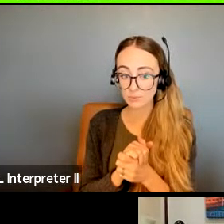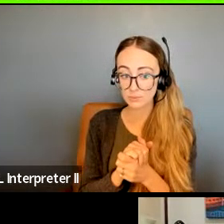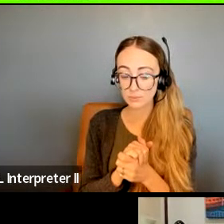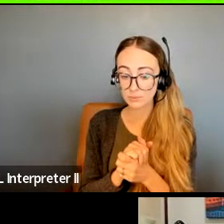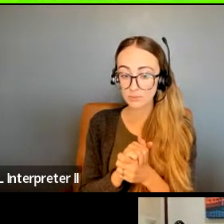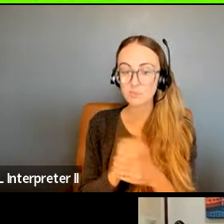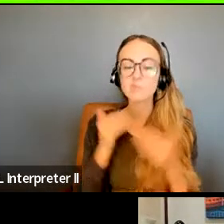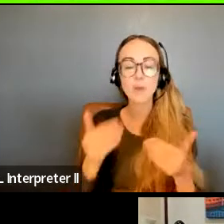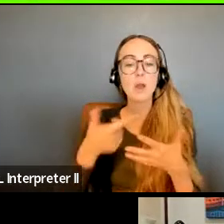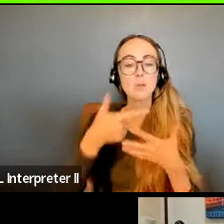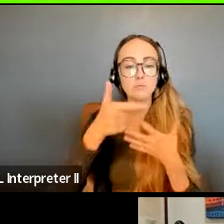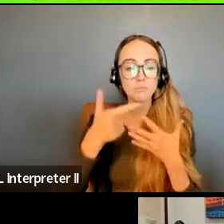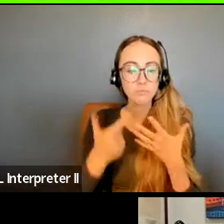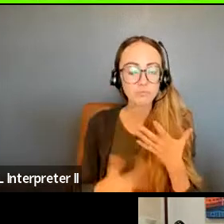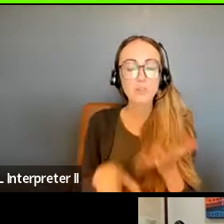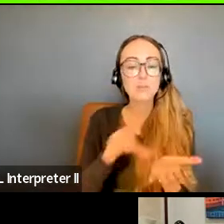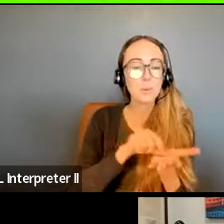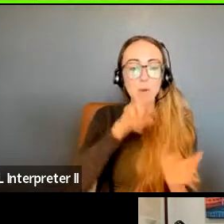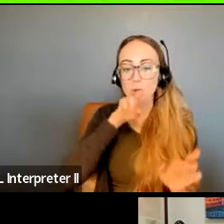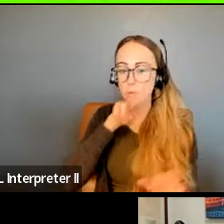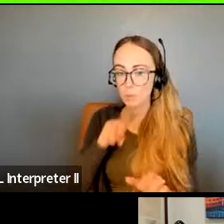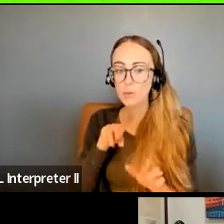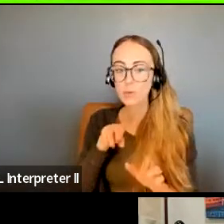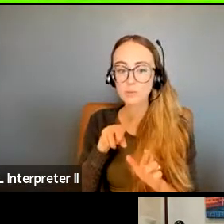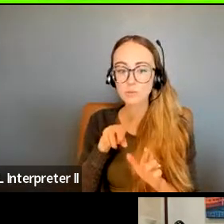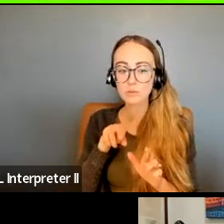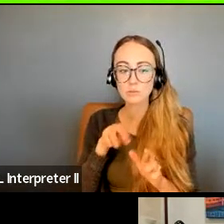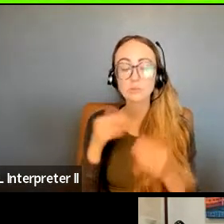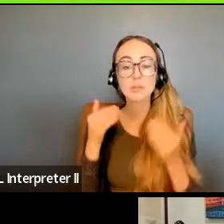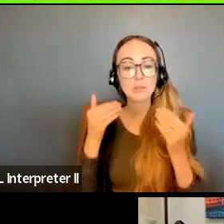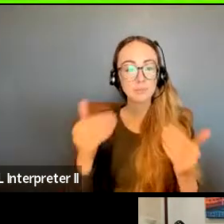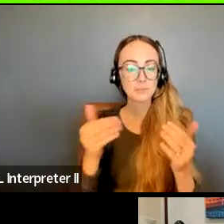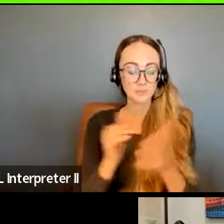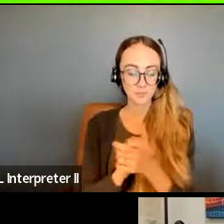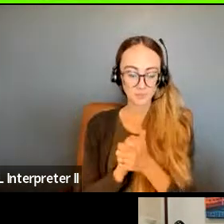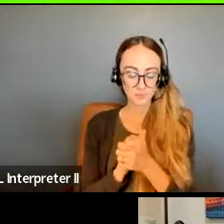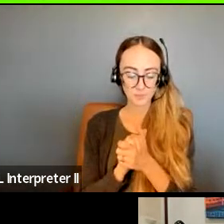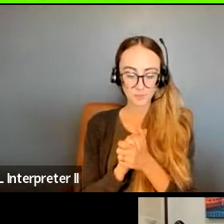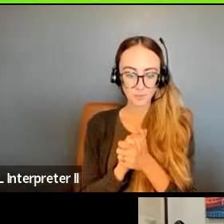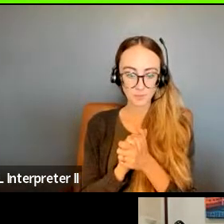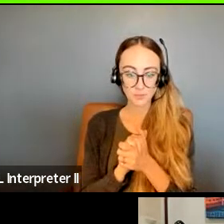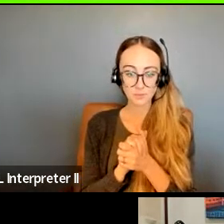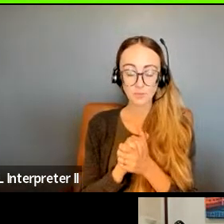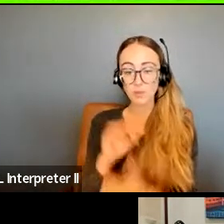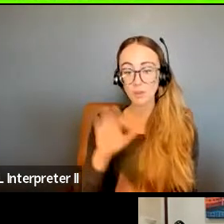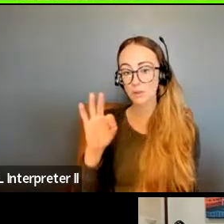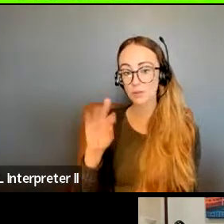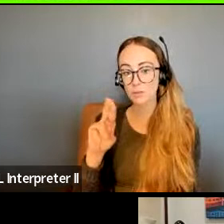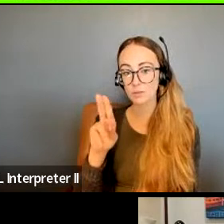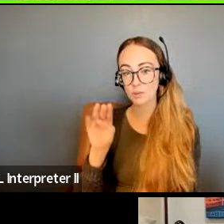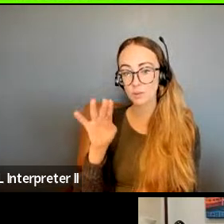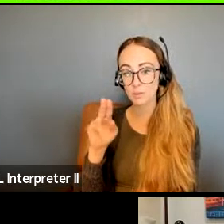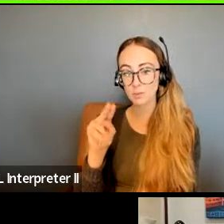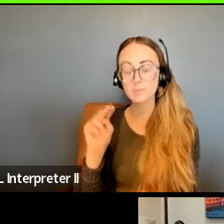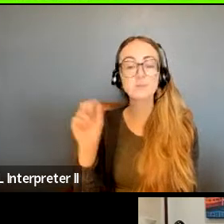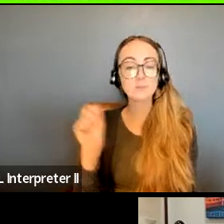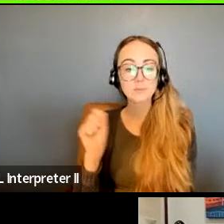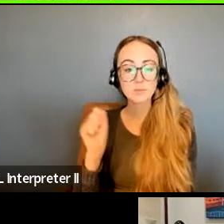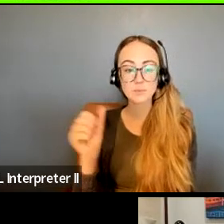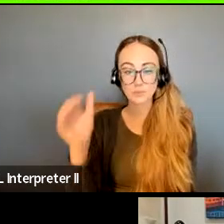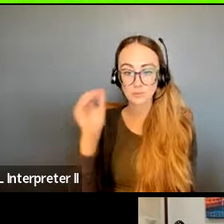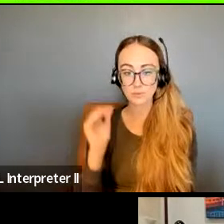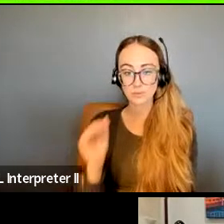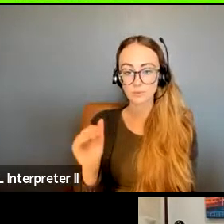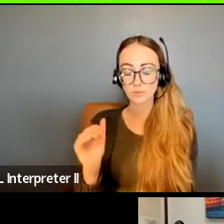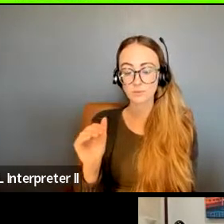We'll have a roll call vote on both the print and report. Mr. Cash. Councilmember Fruman. Yes. Councilmember Fruman votes